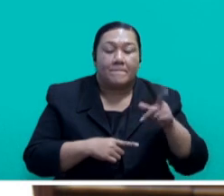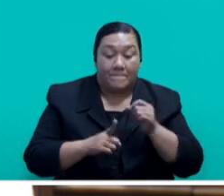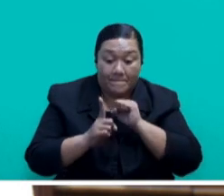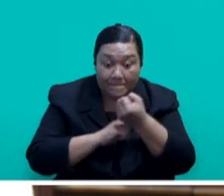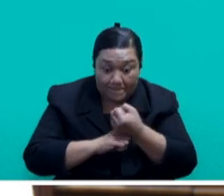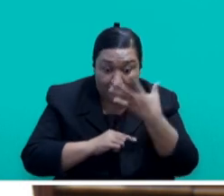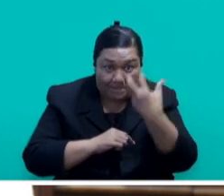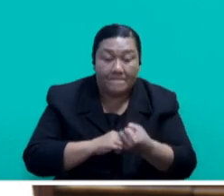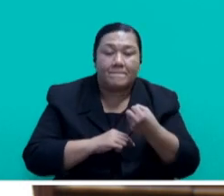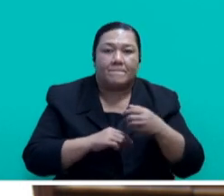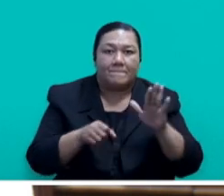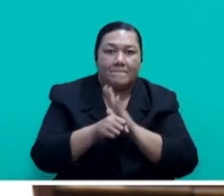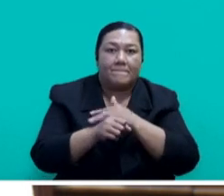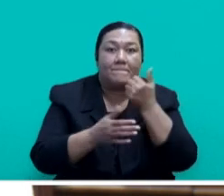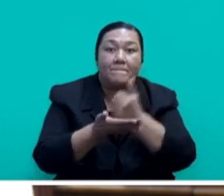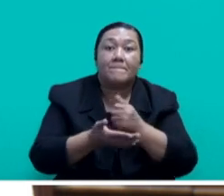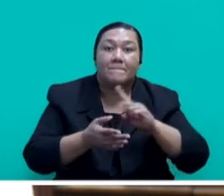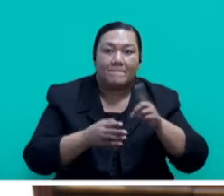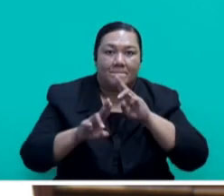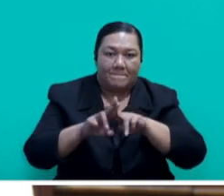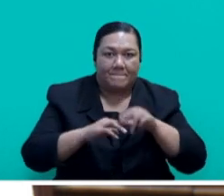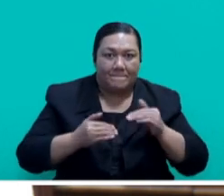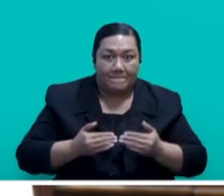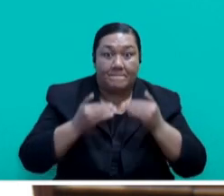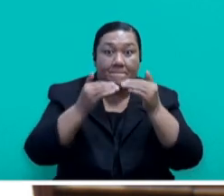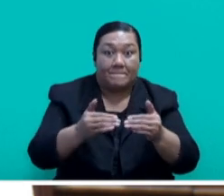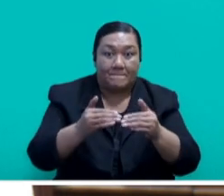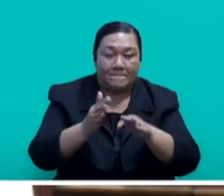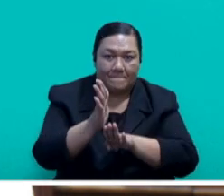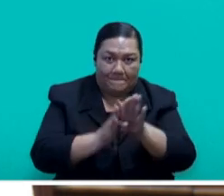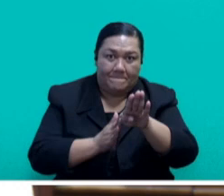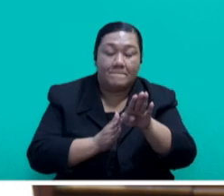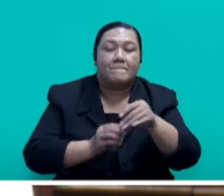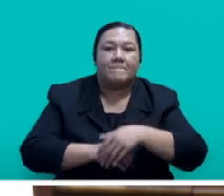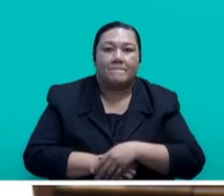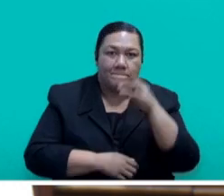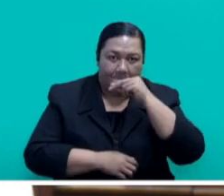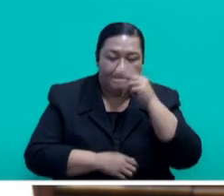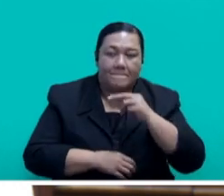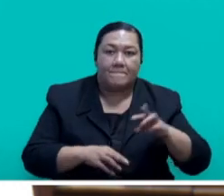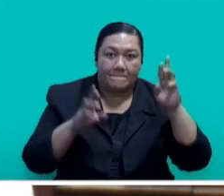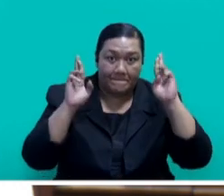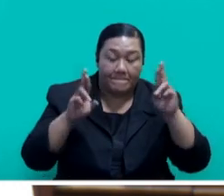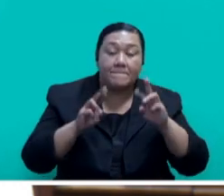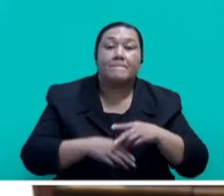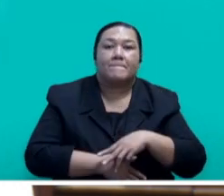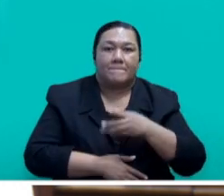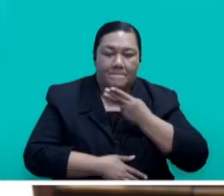forward. We all understand that it's the will and the wish of